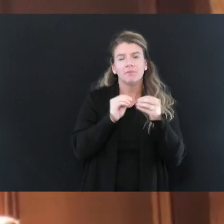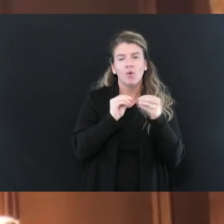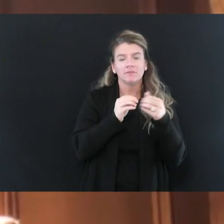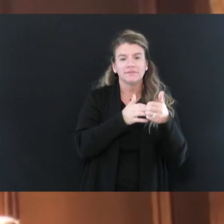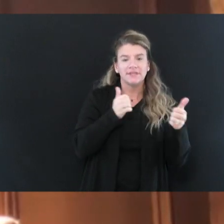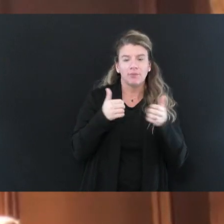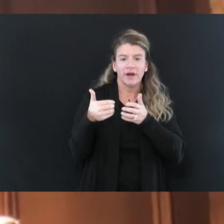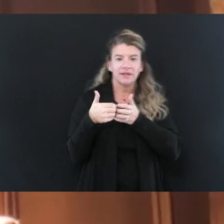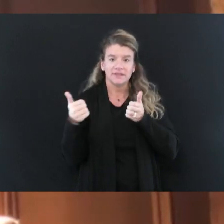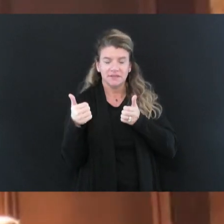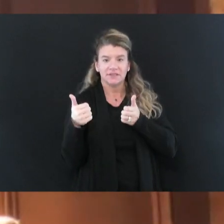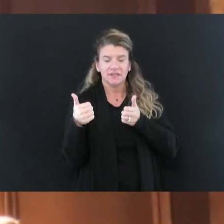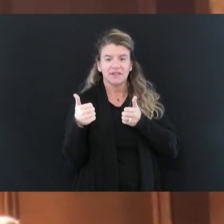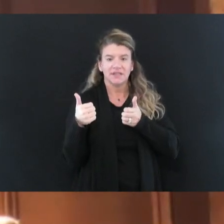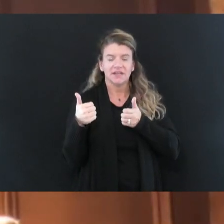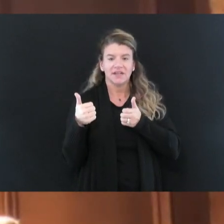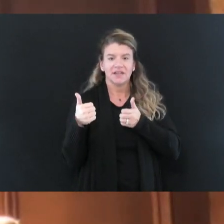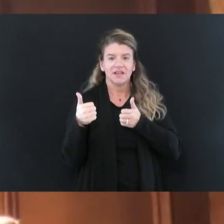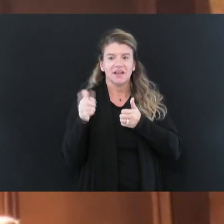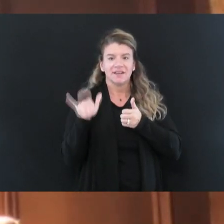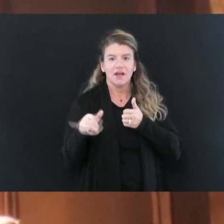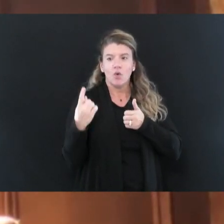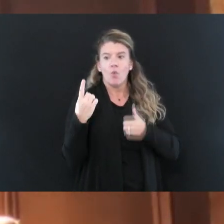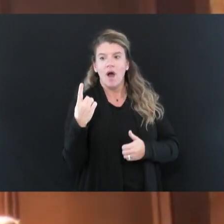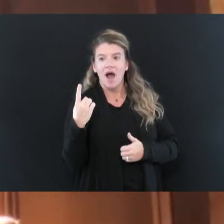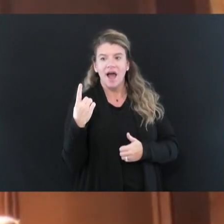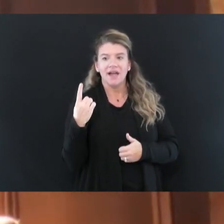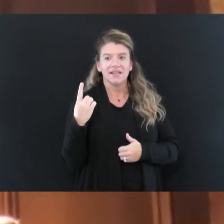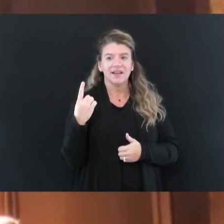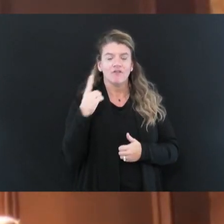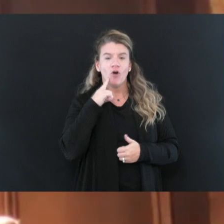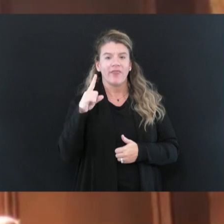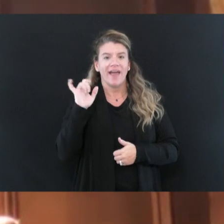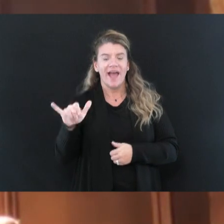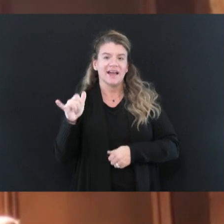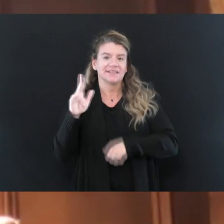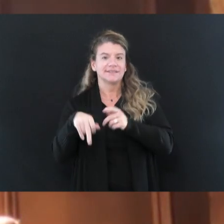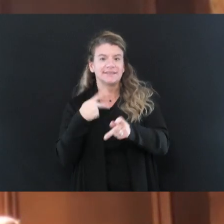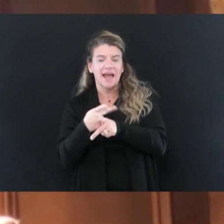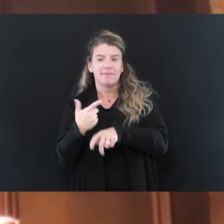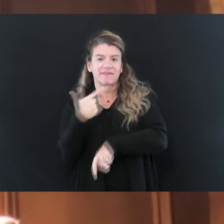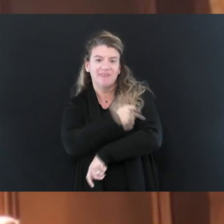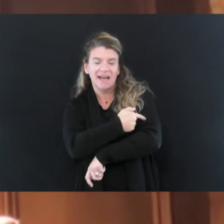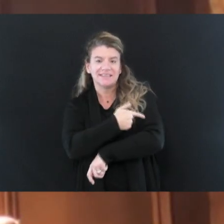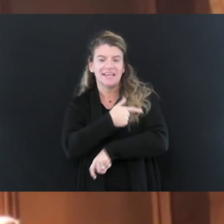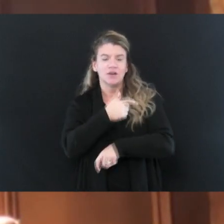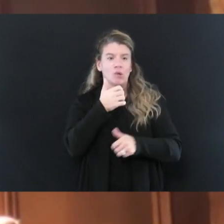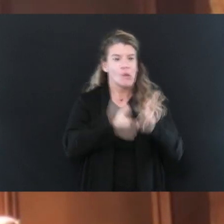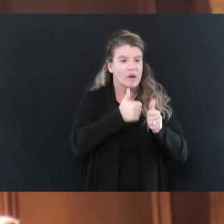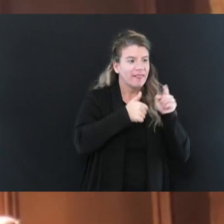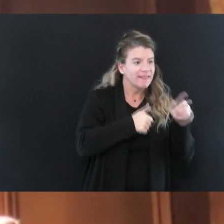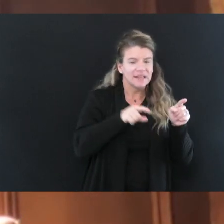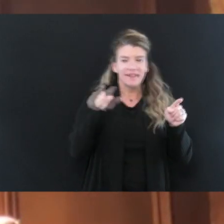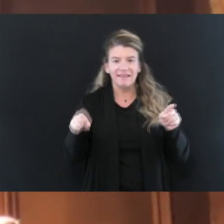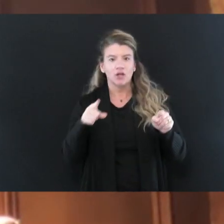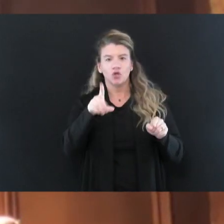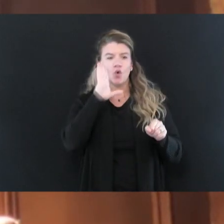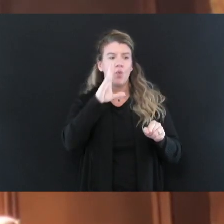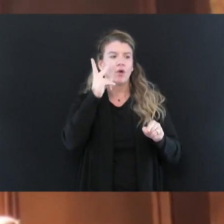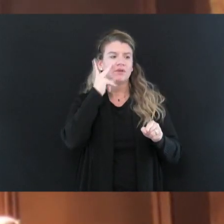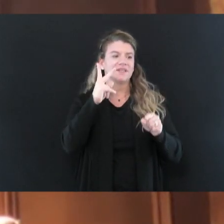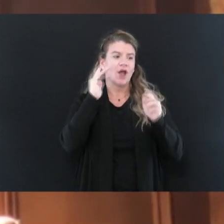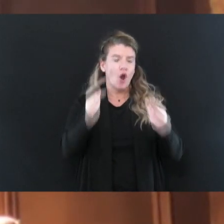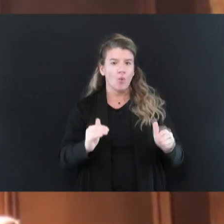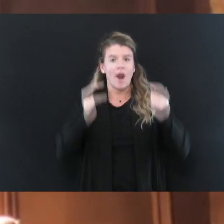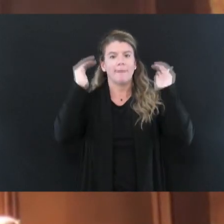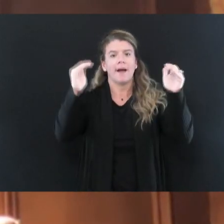that will be the safest, best vaccines, you'll see a ramp up of the number of